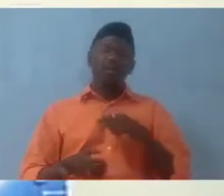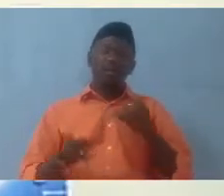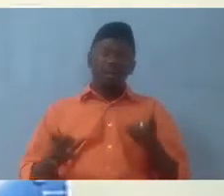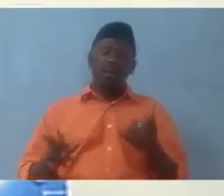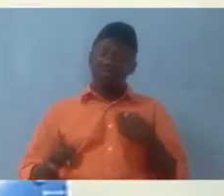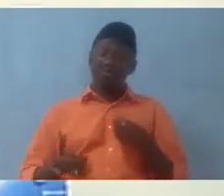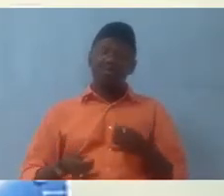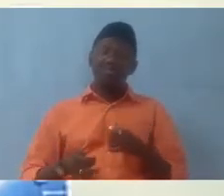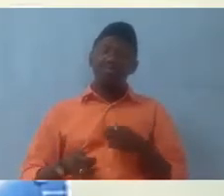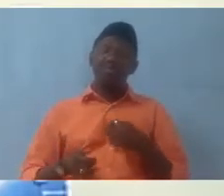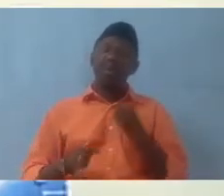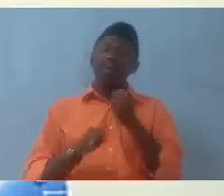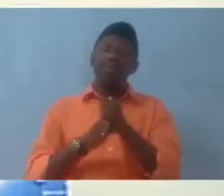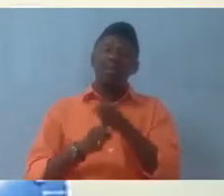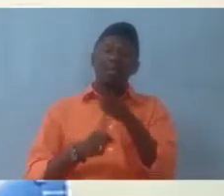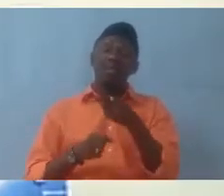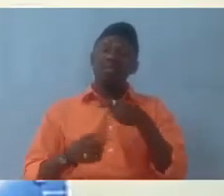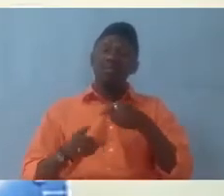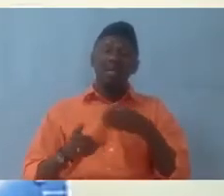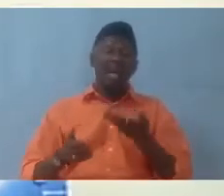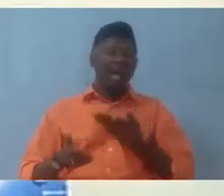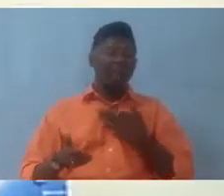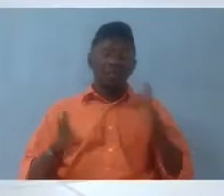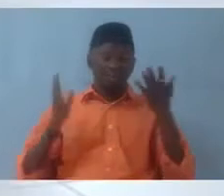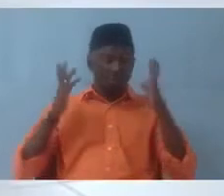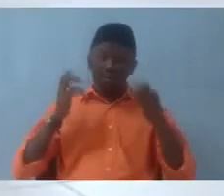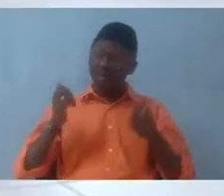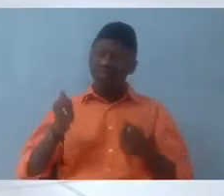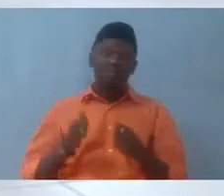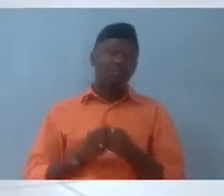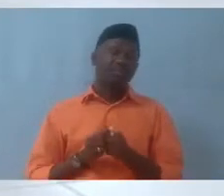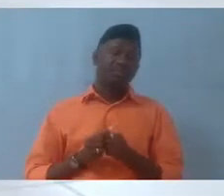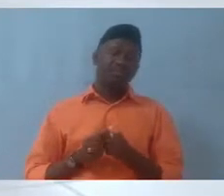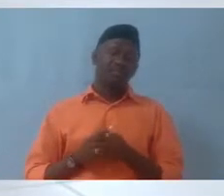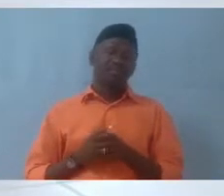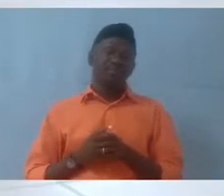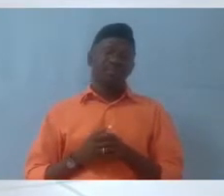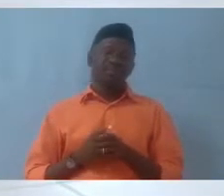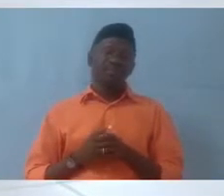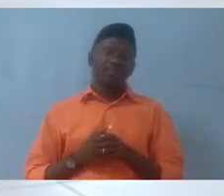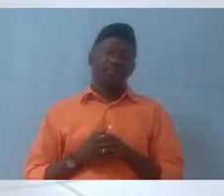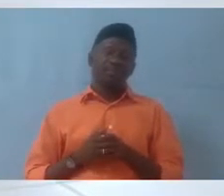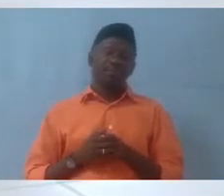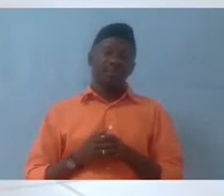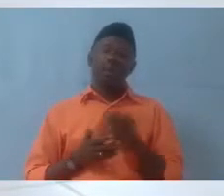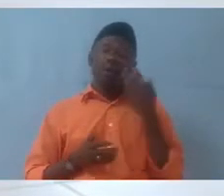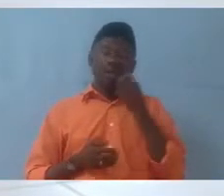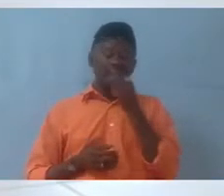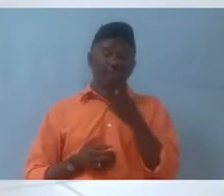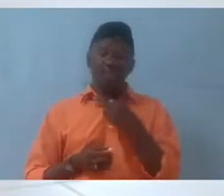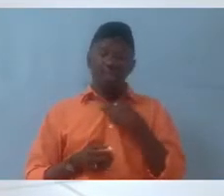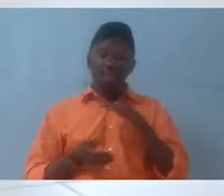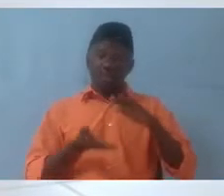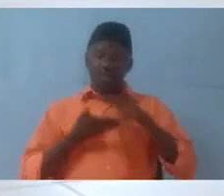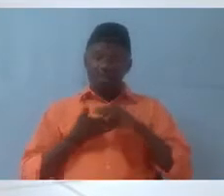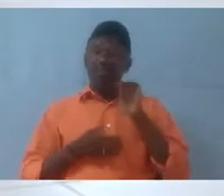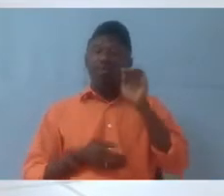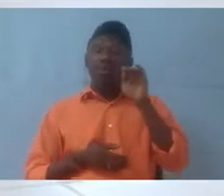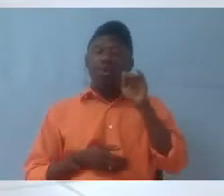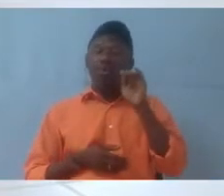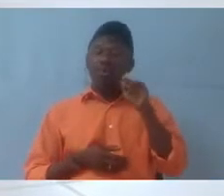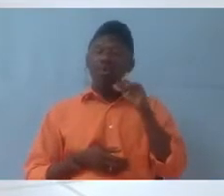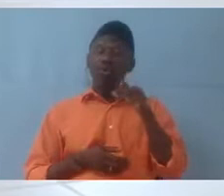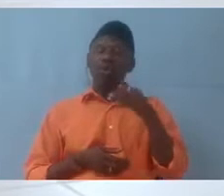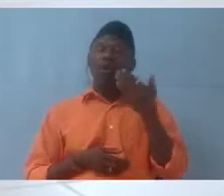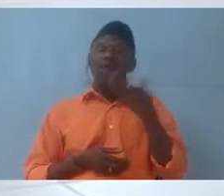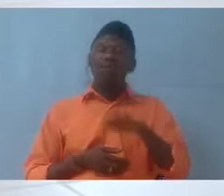situation. Te tamen ma ngi ko duggal ci lu kenn xamut. When he said he was receiving calls from above, do you know what he meant with that? Bim waxé na